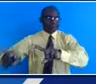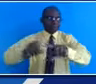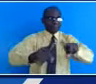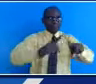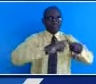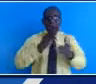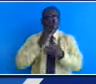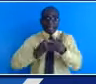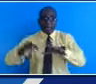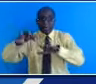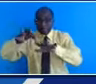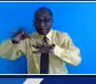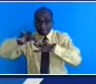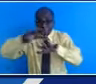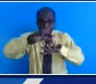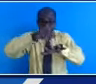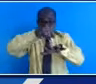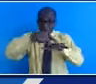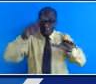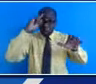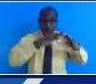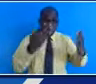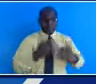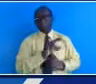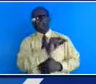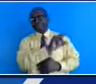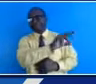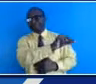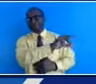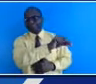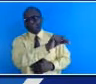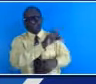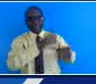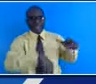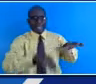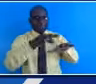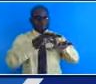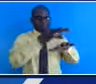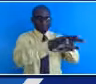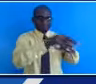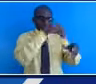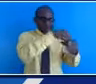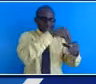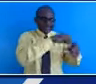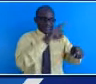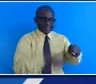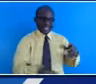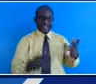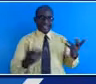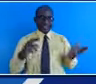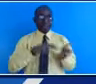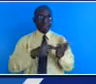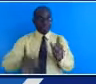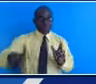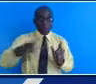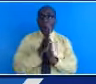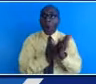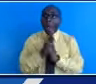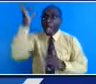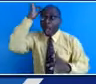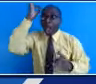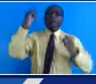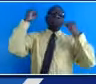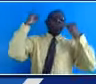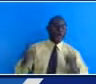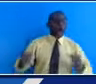we're all excited about the hair salons being open. I know I am. But it does feel like quite an accomplishment of hitting this milestone of